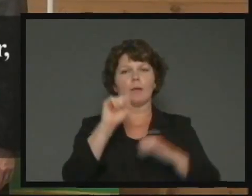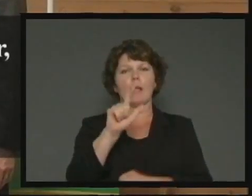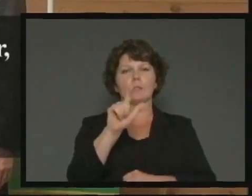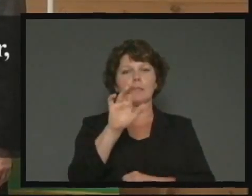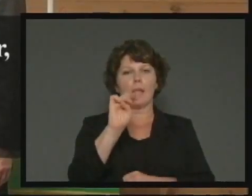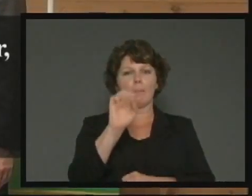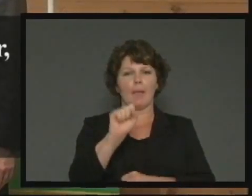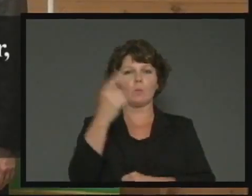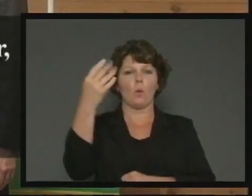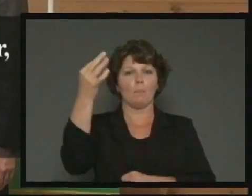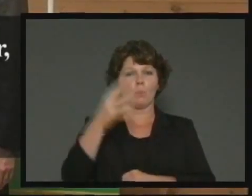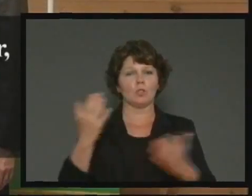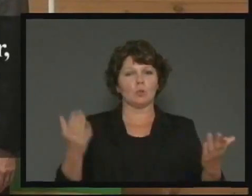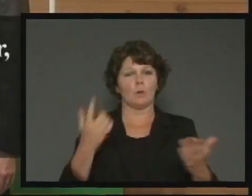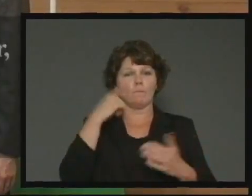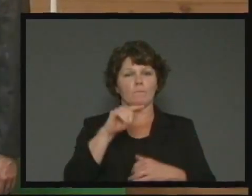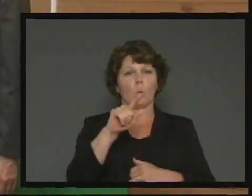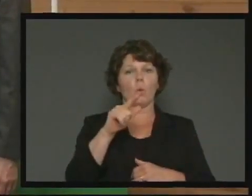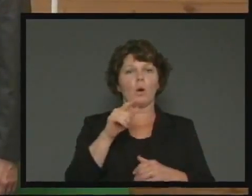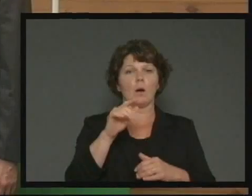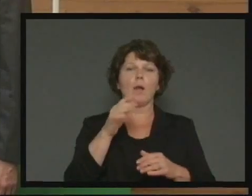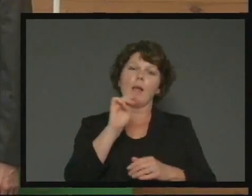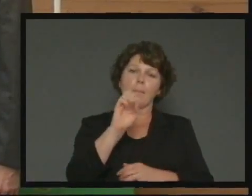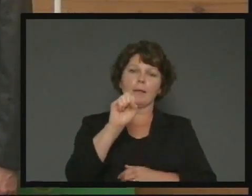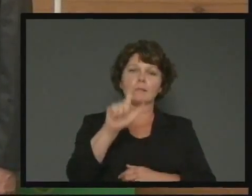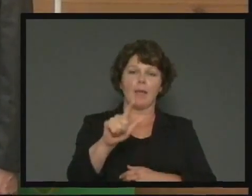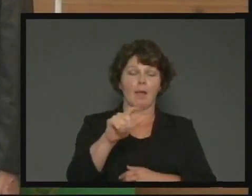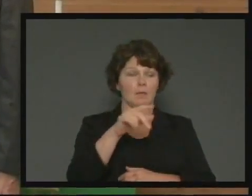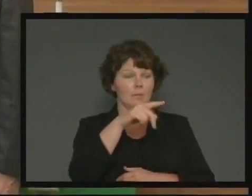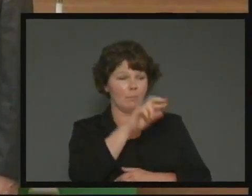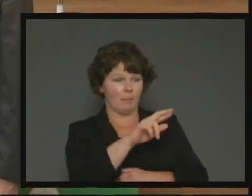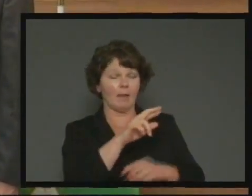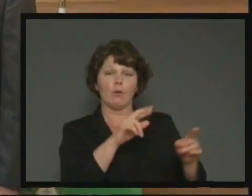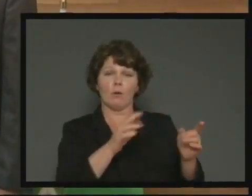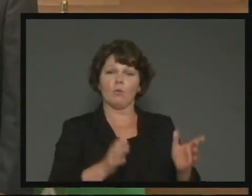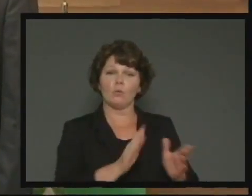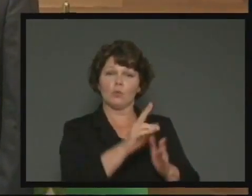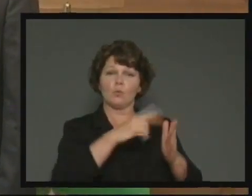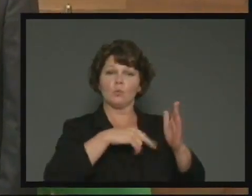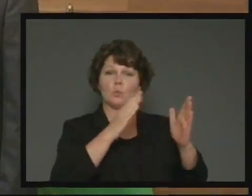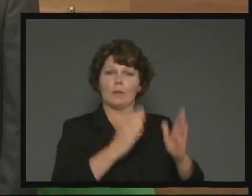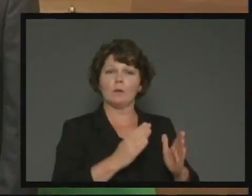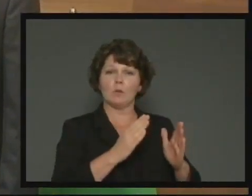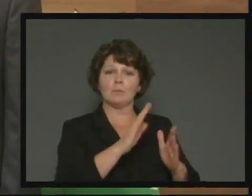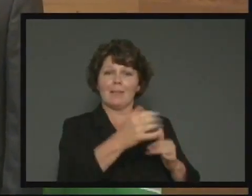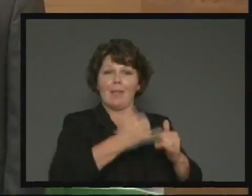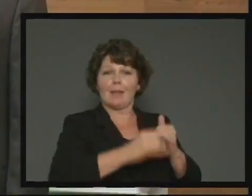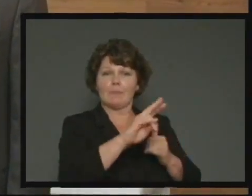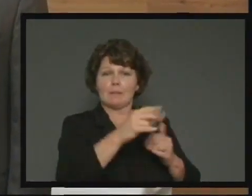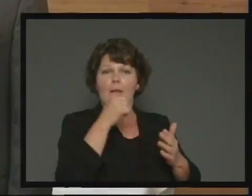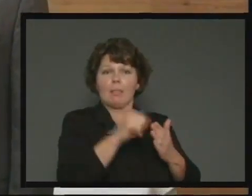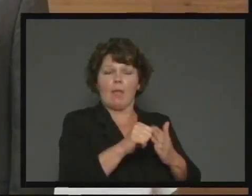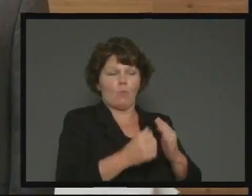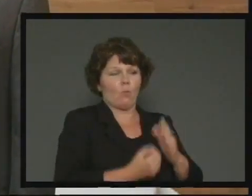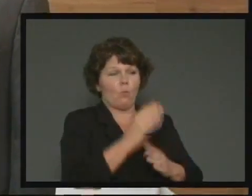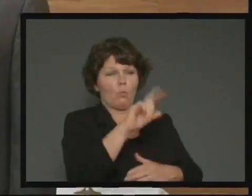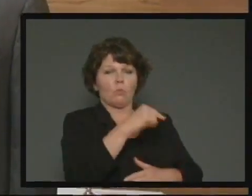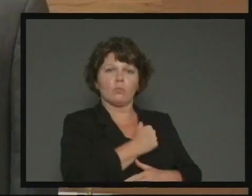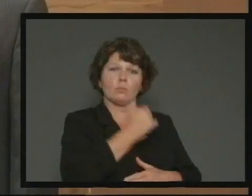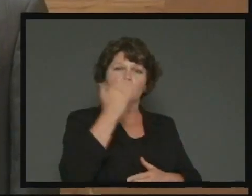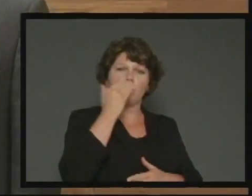bread, and forgive us our trespasses as we forgive those who trespass against us. And lead us not